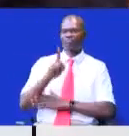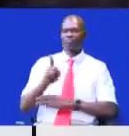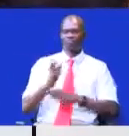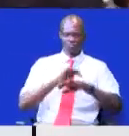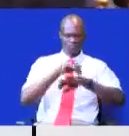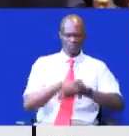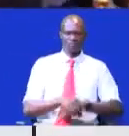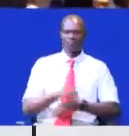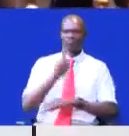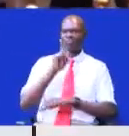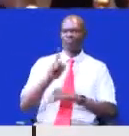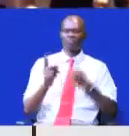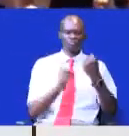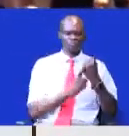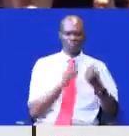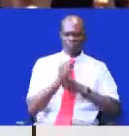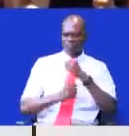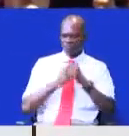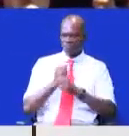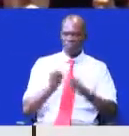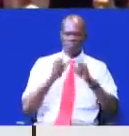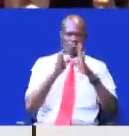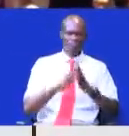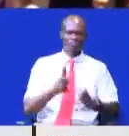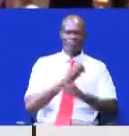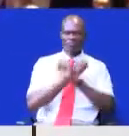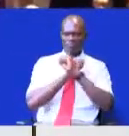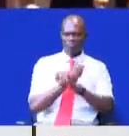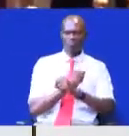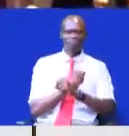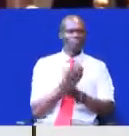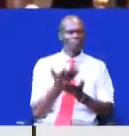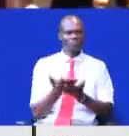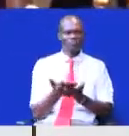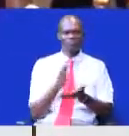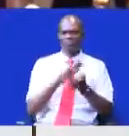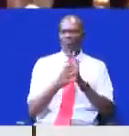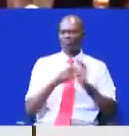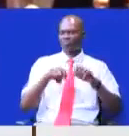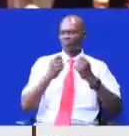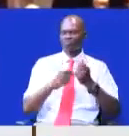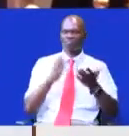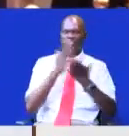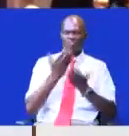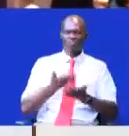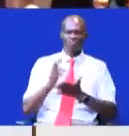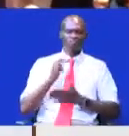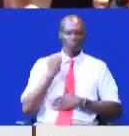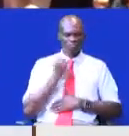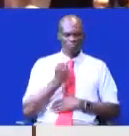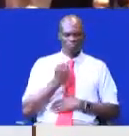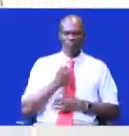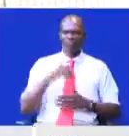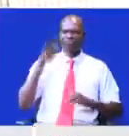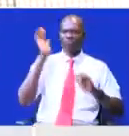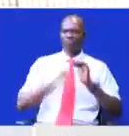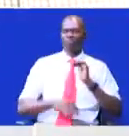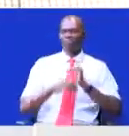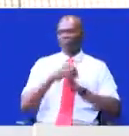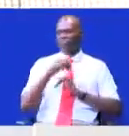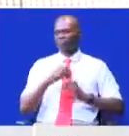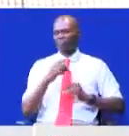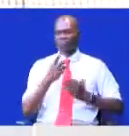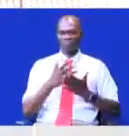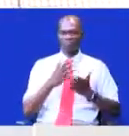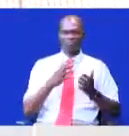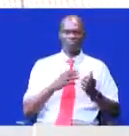tieko igni nyaka 6 korite maber ma ok okethe. Kwa hivyo ma dhi konyowa moloyo mapi mitiyo godo tiwito. Bende wandiko